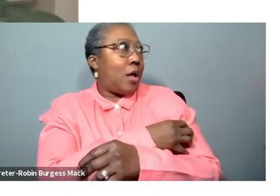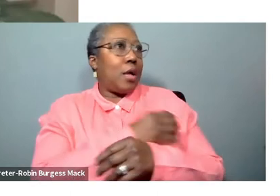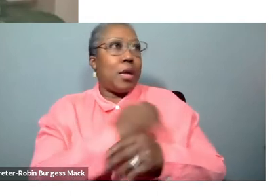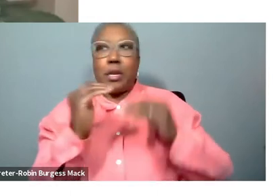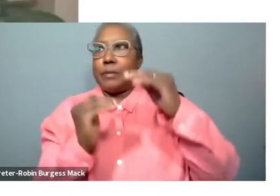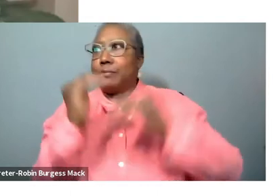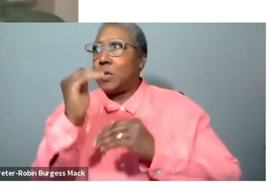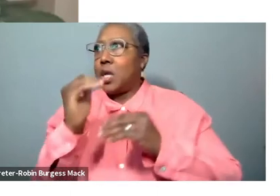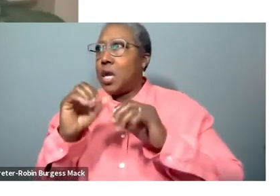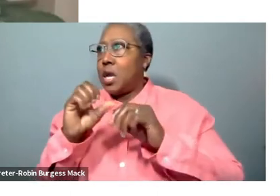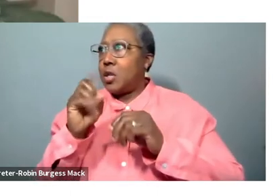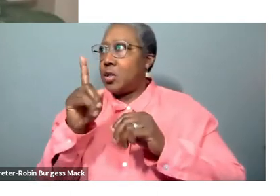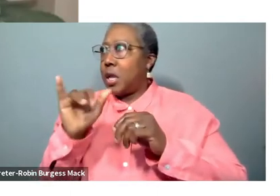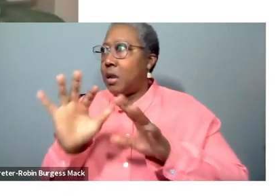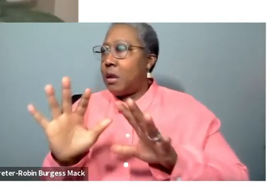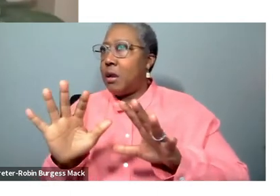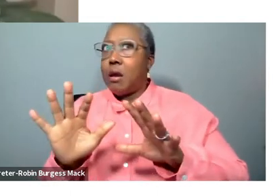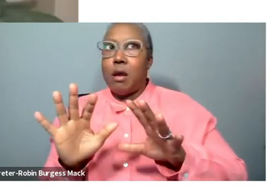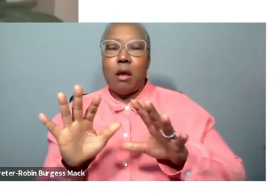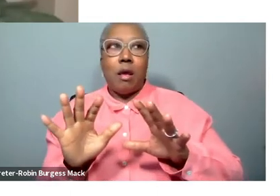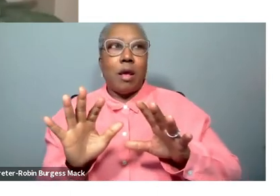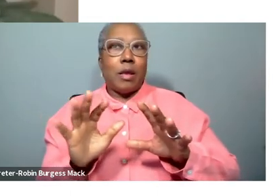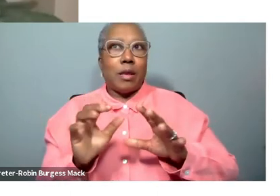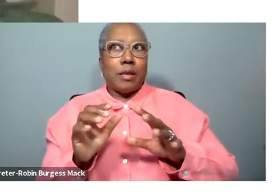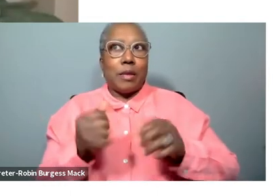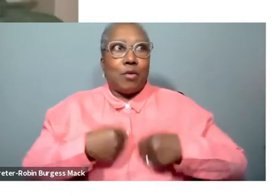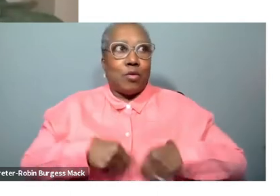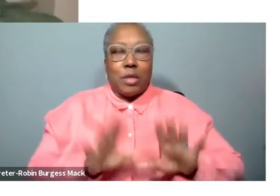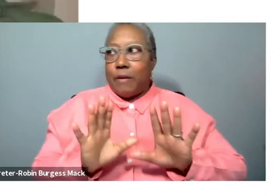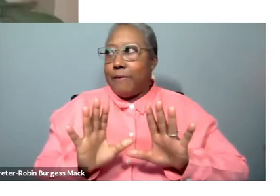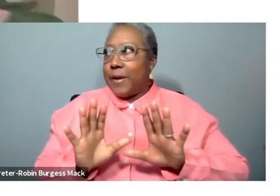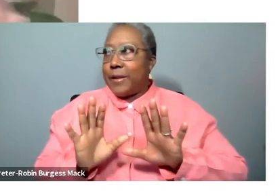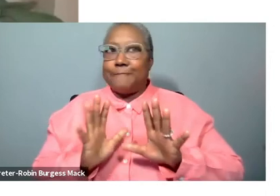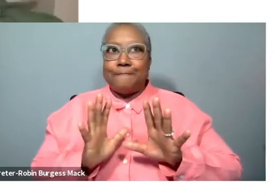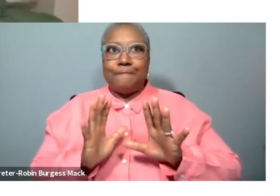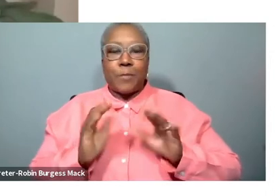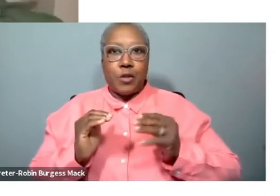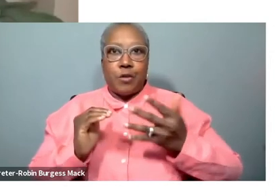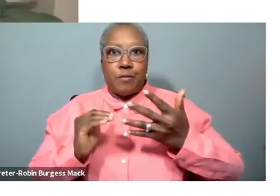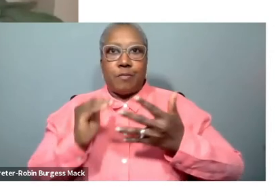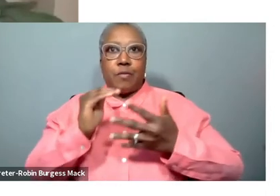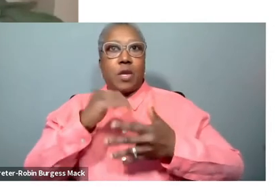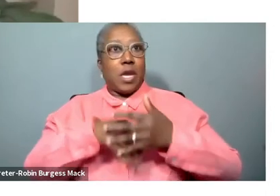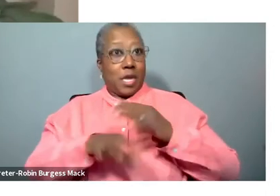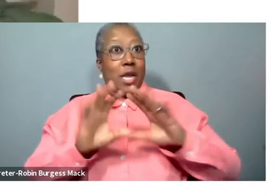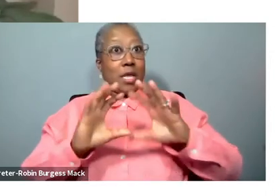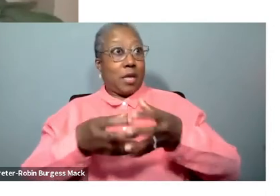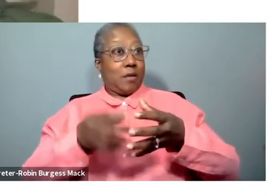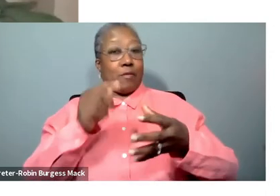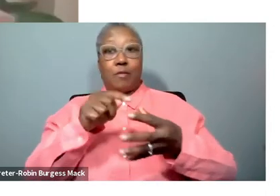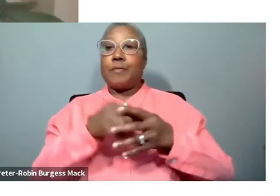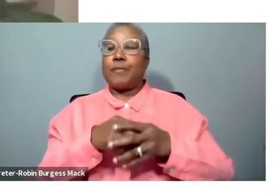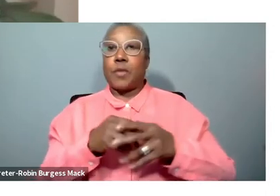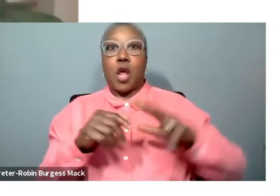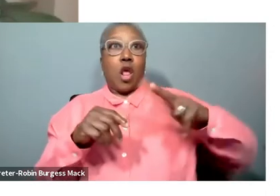unequal society. And he has to make certain sacrifices in order to rise within this party.